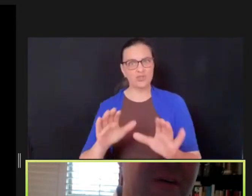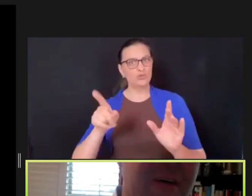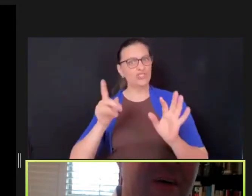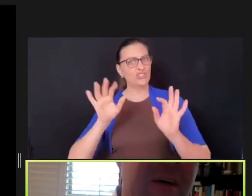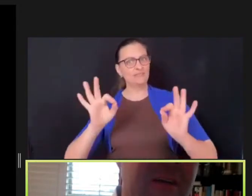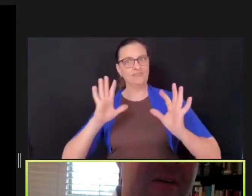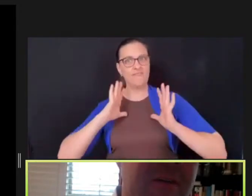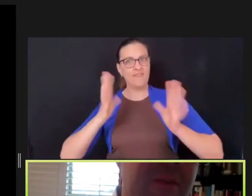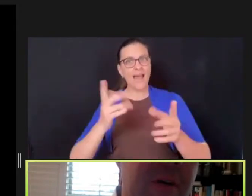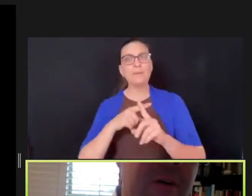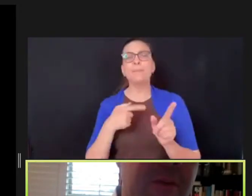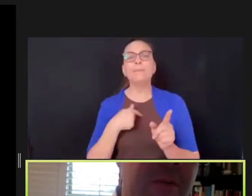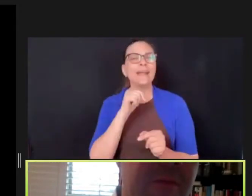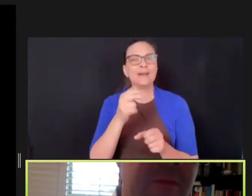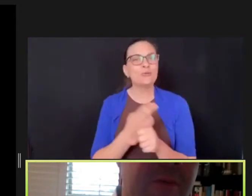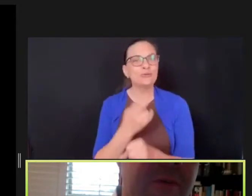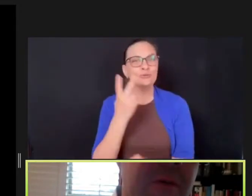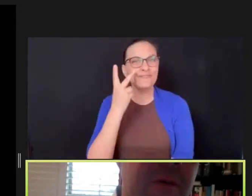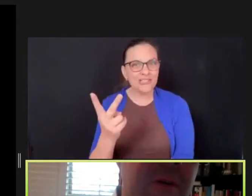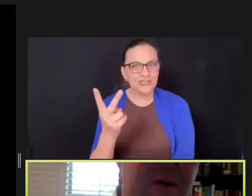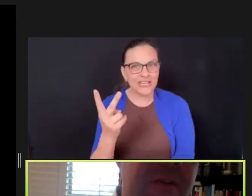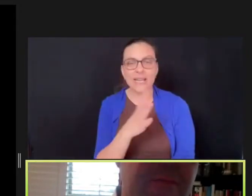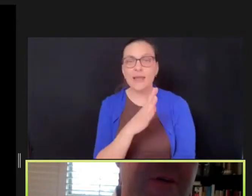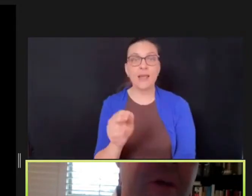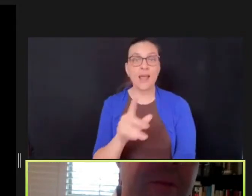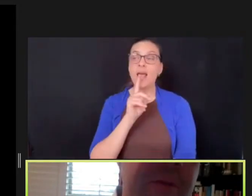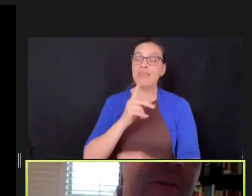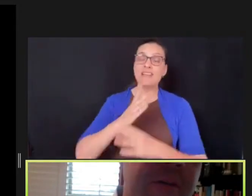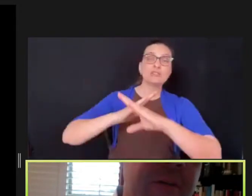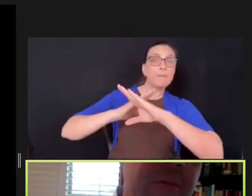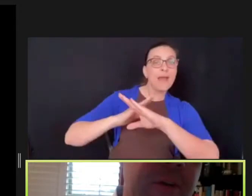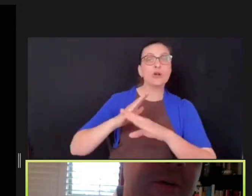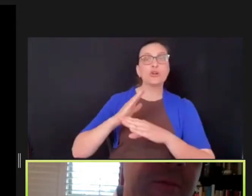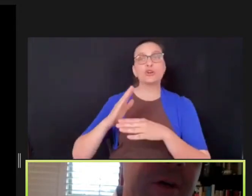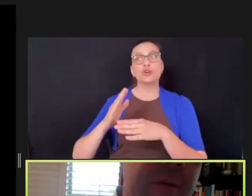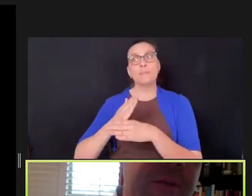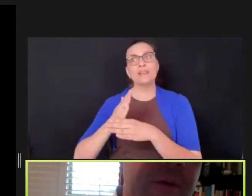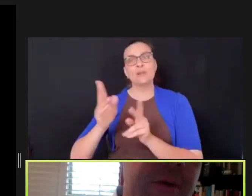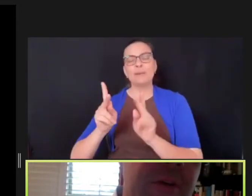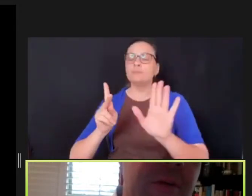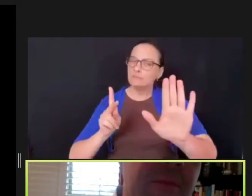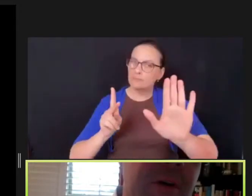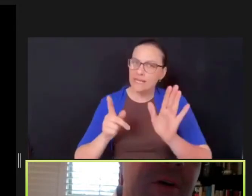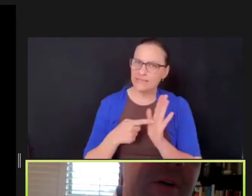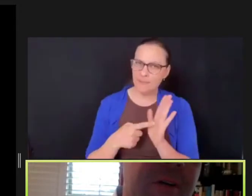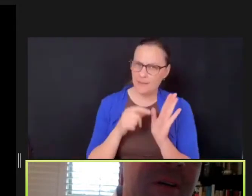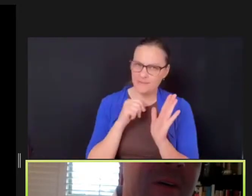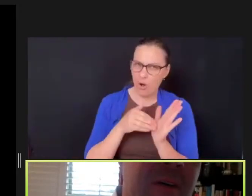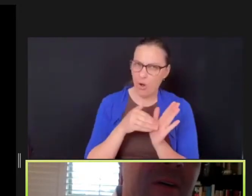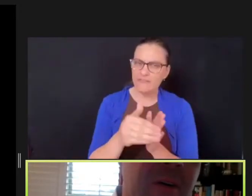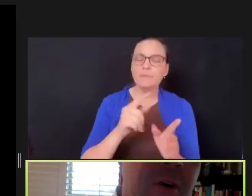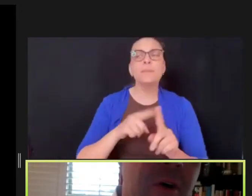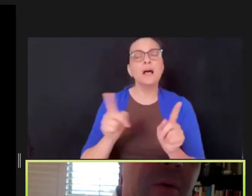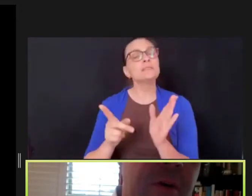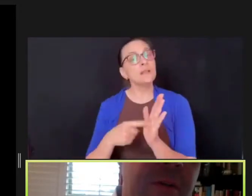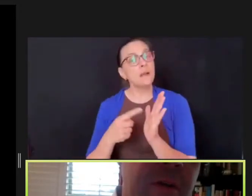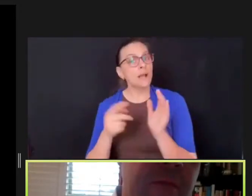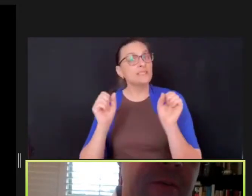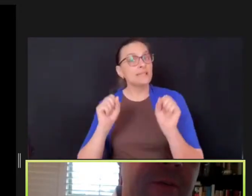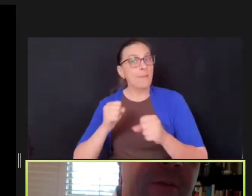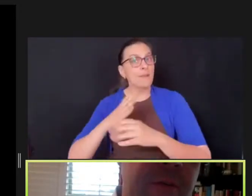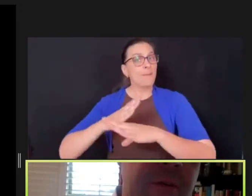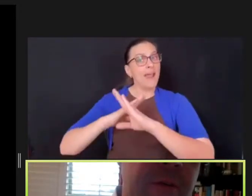vision. And there's a barrier between people, sometimes, not often, but sometimes there can be a barrier